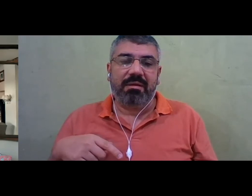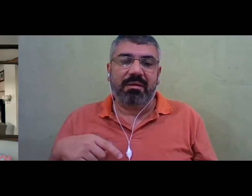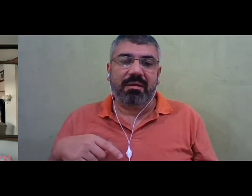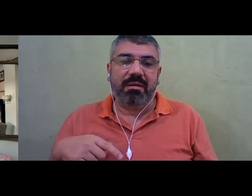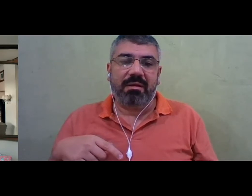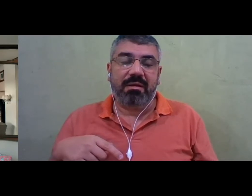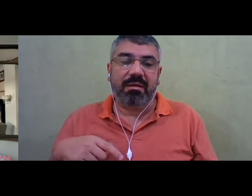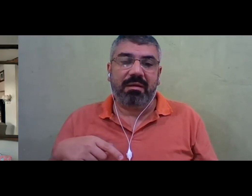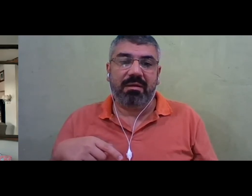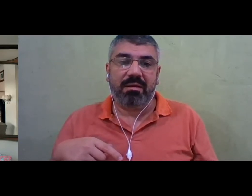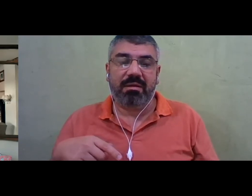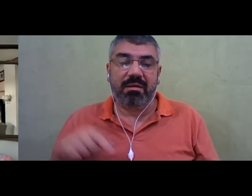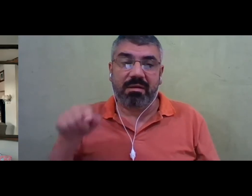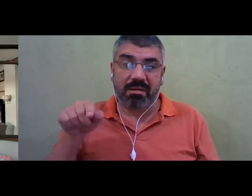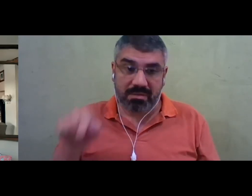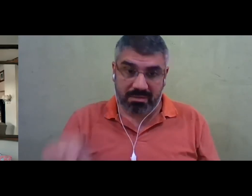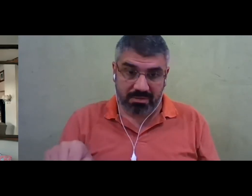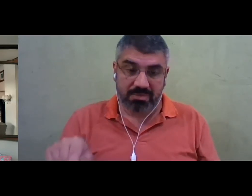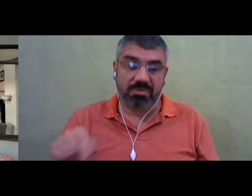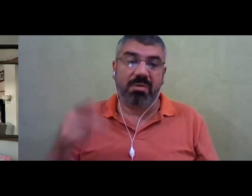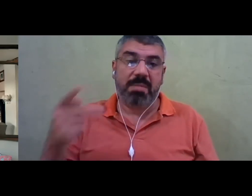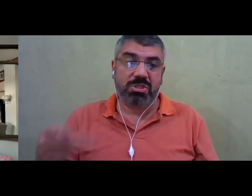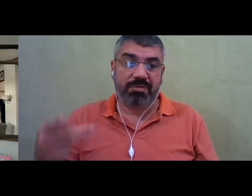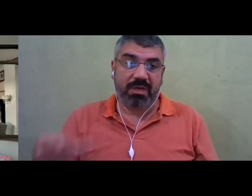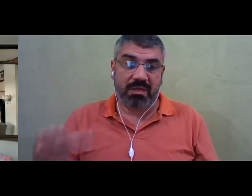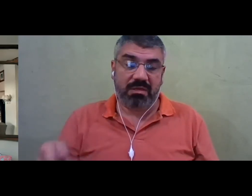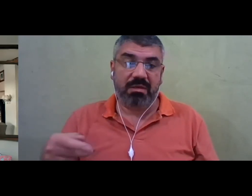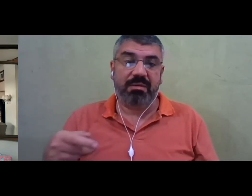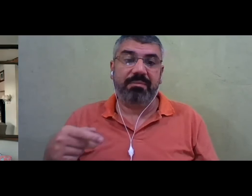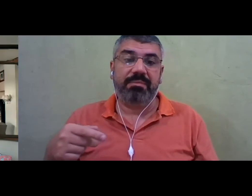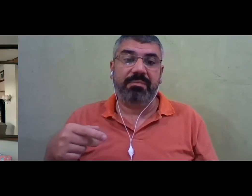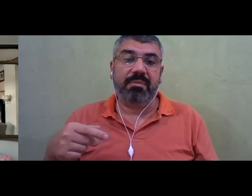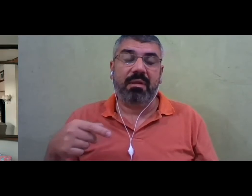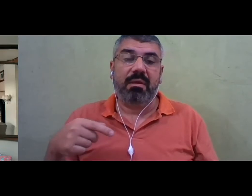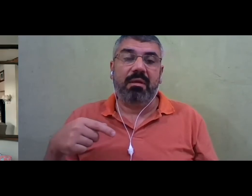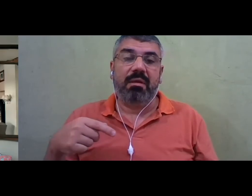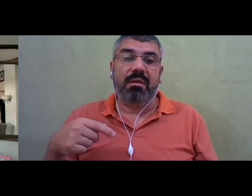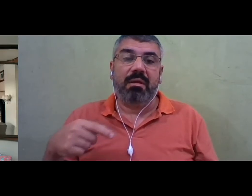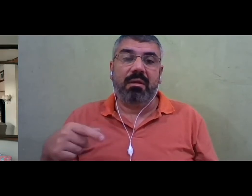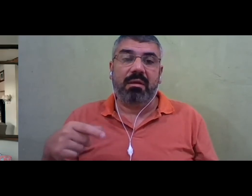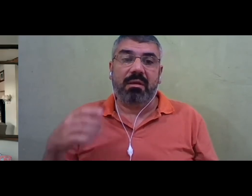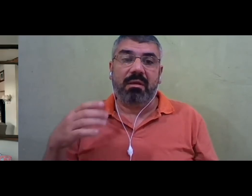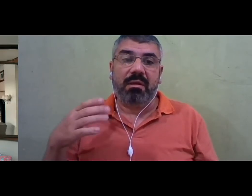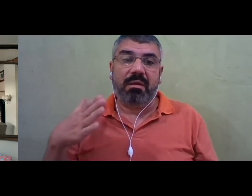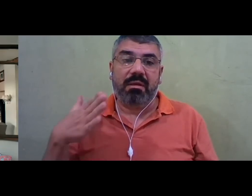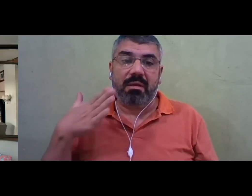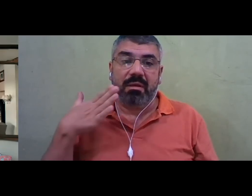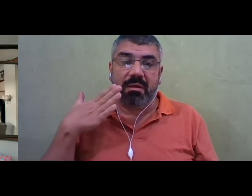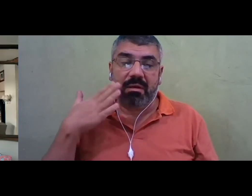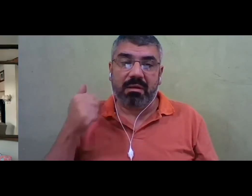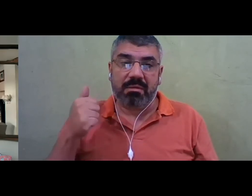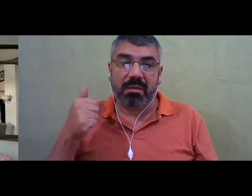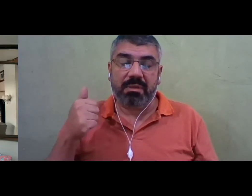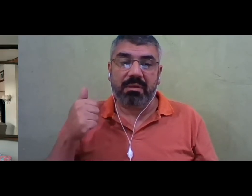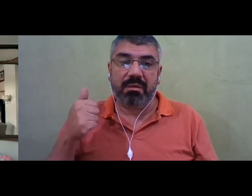And history, likewise, is made up of a series of these crises. And if you write the